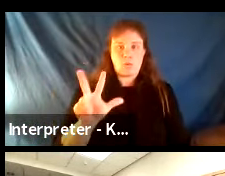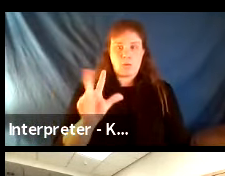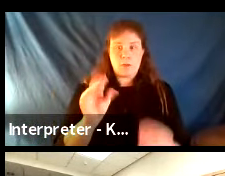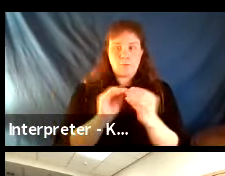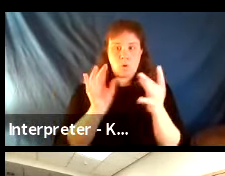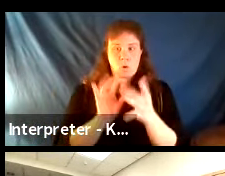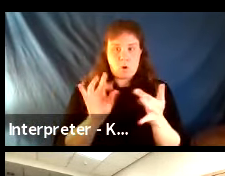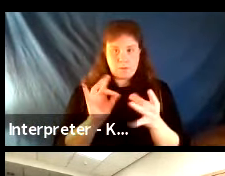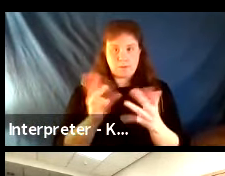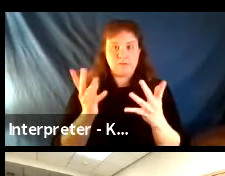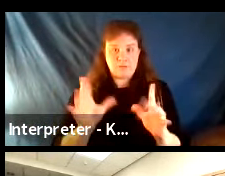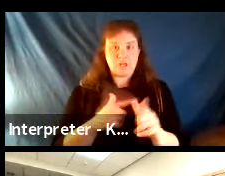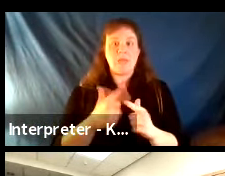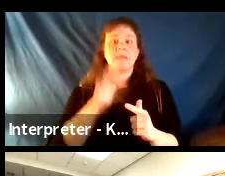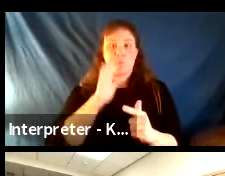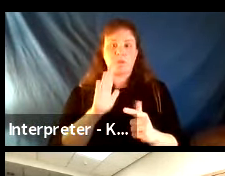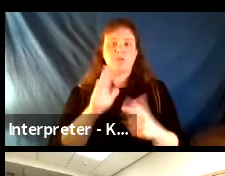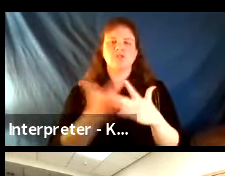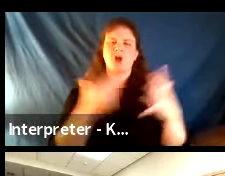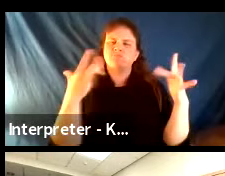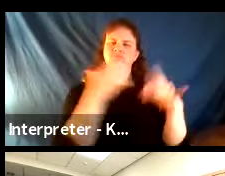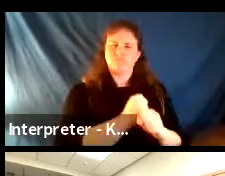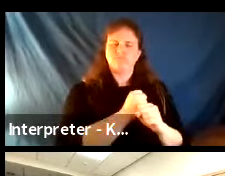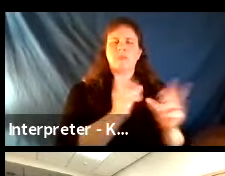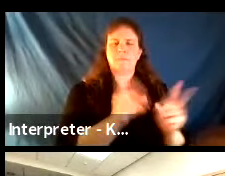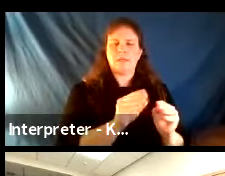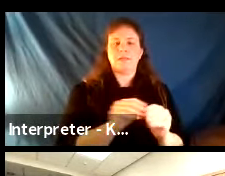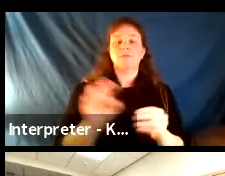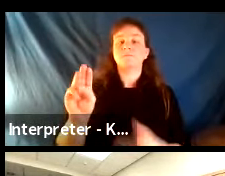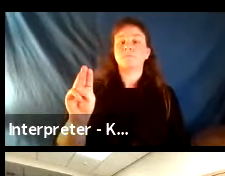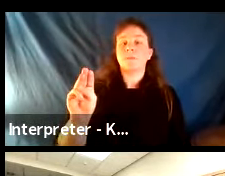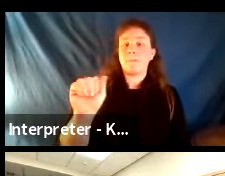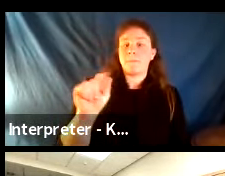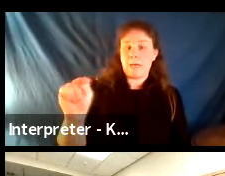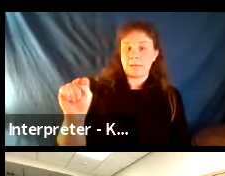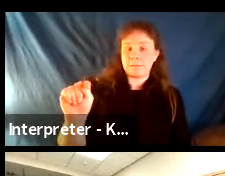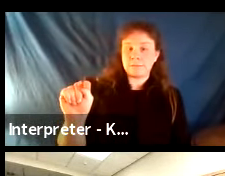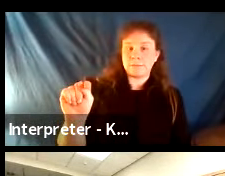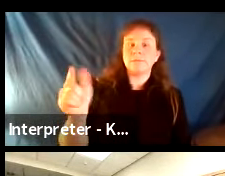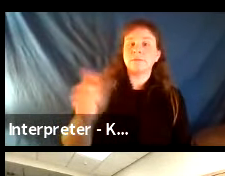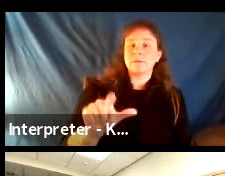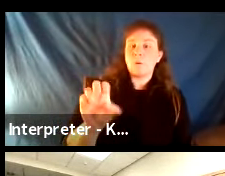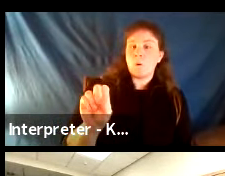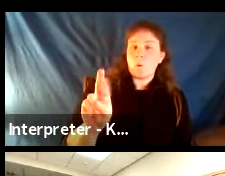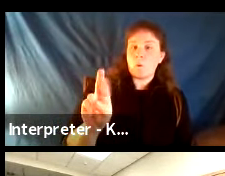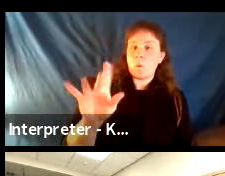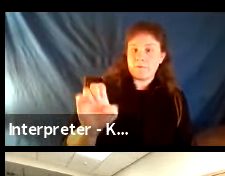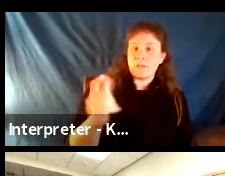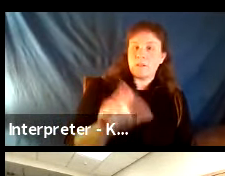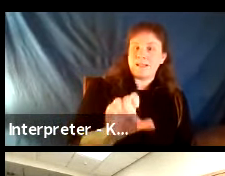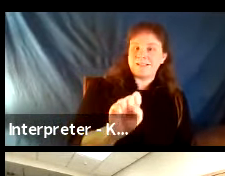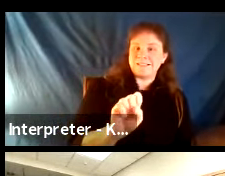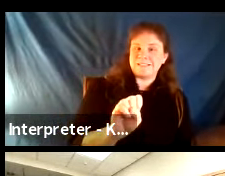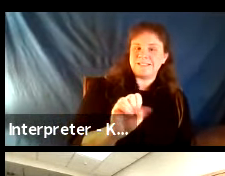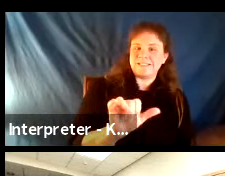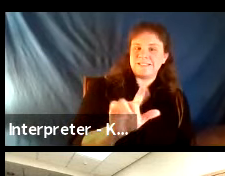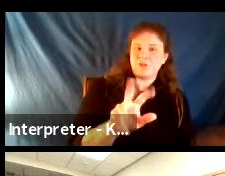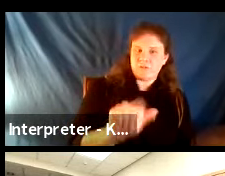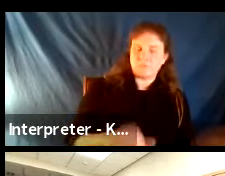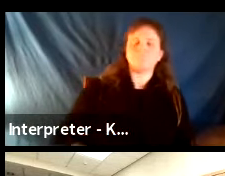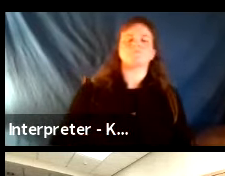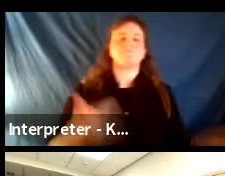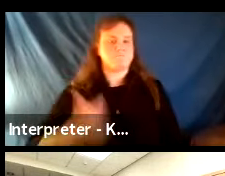the meeting. So let's hear from Matt, and then we'll hear from Orville, and then we'll hear from Sylvia. Matt, go ahead. Hello, Matt Leger with SEIU